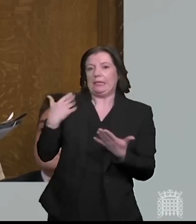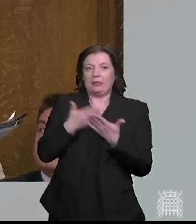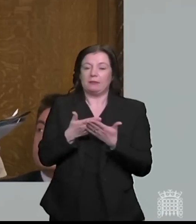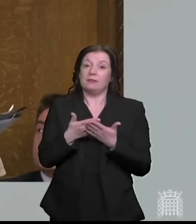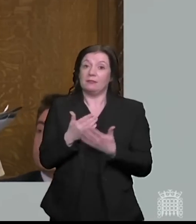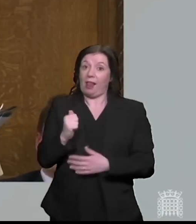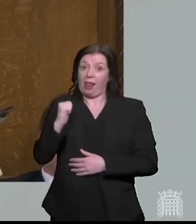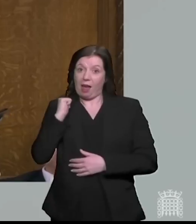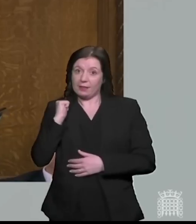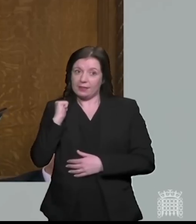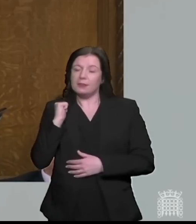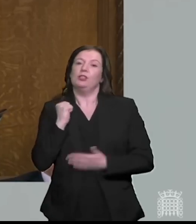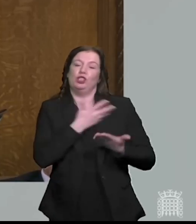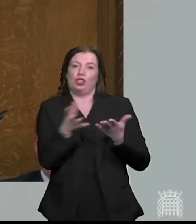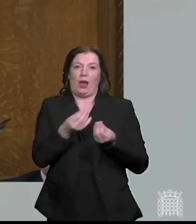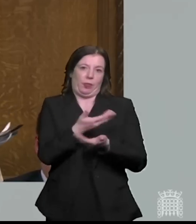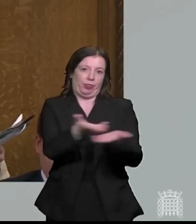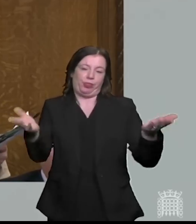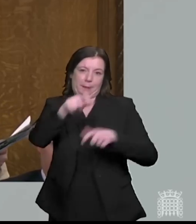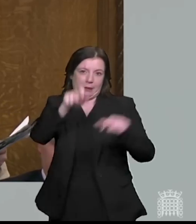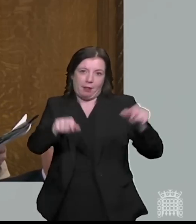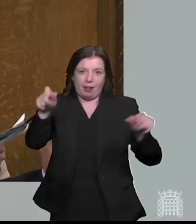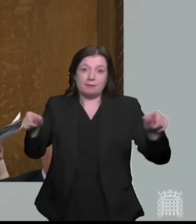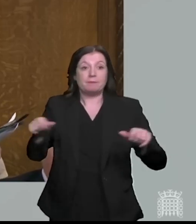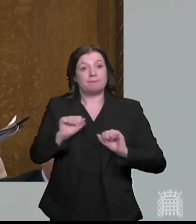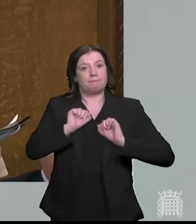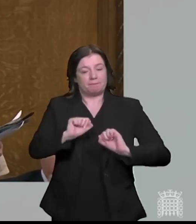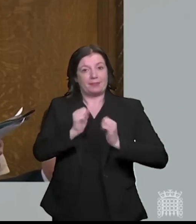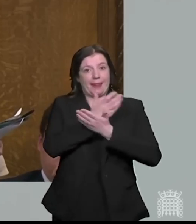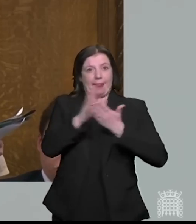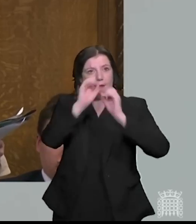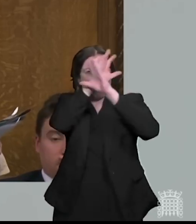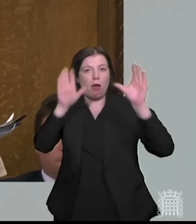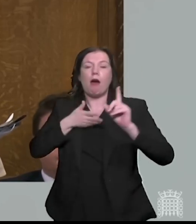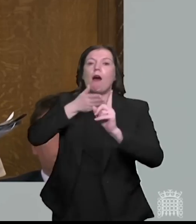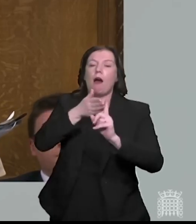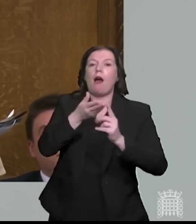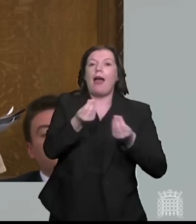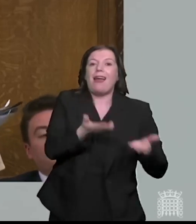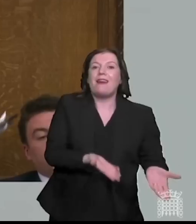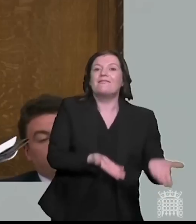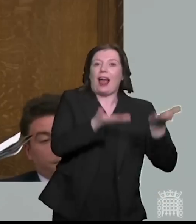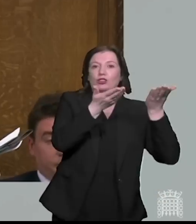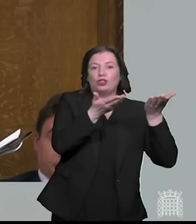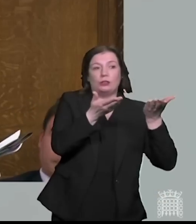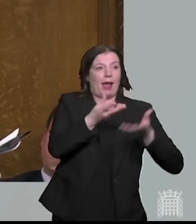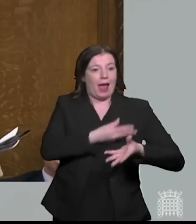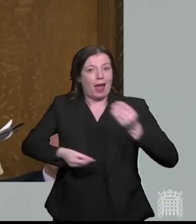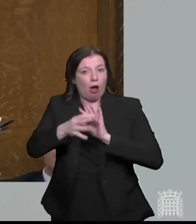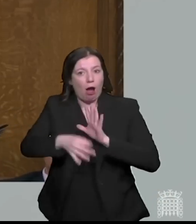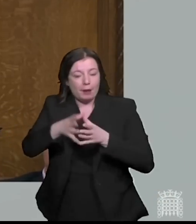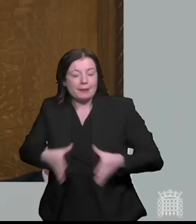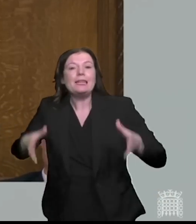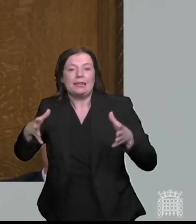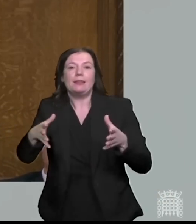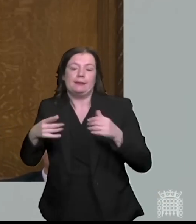luck with UK households today. He has a clear intention to bring down inflation, to grow the economy and